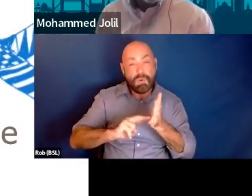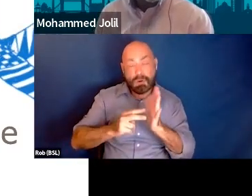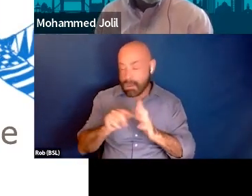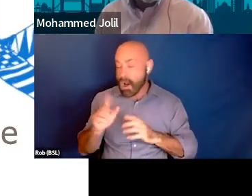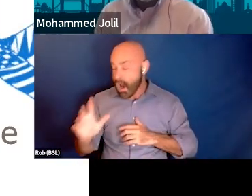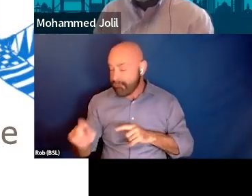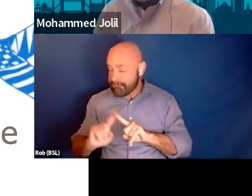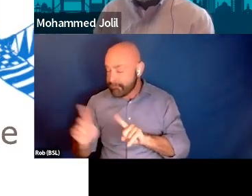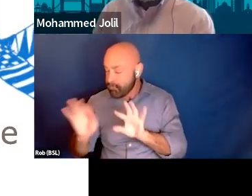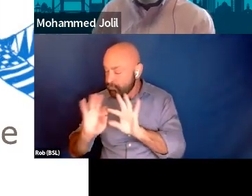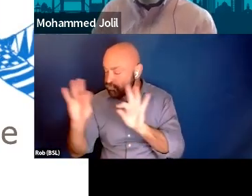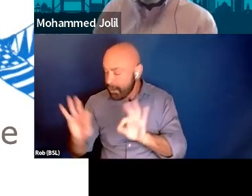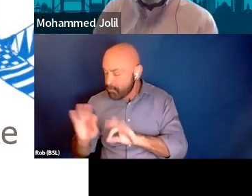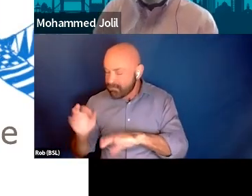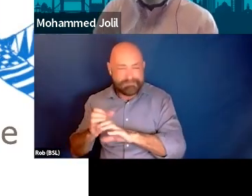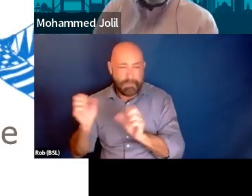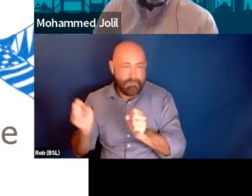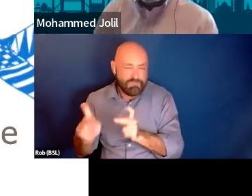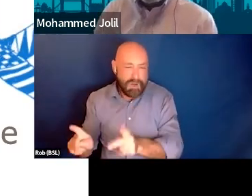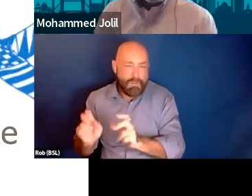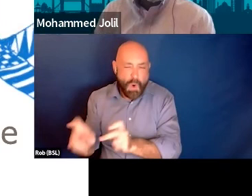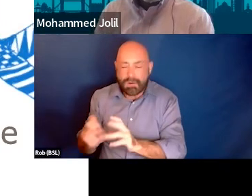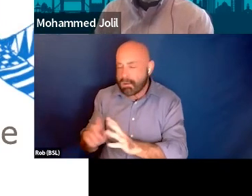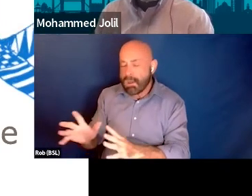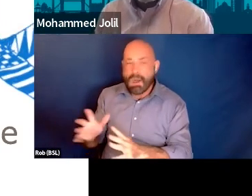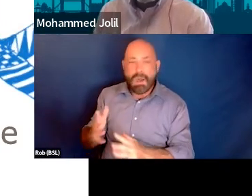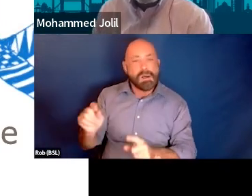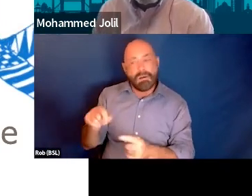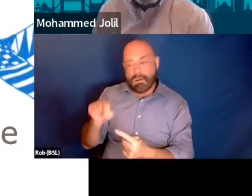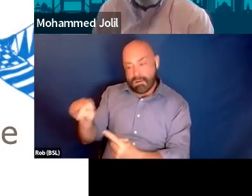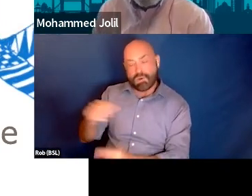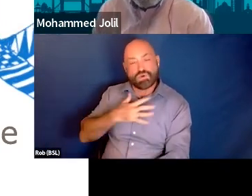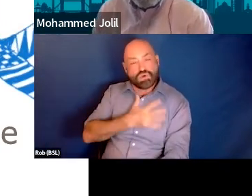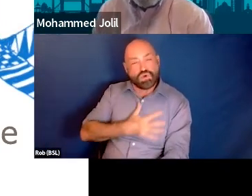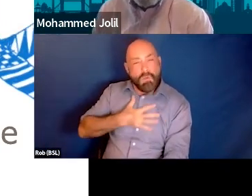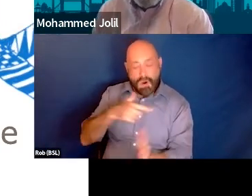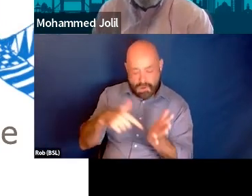frameworks that they worked in. Some did trauma, some did